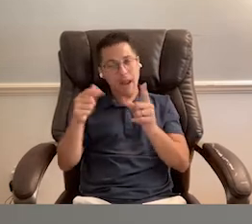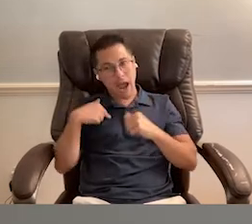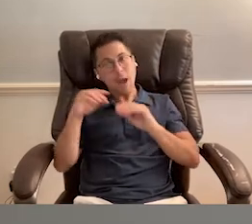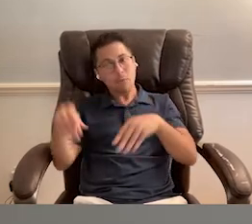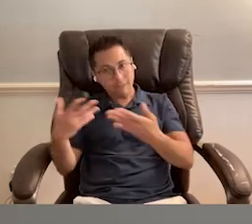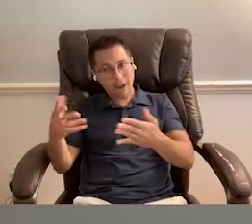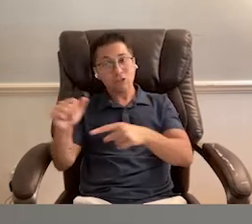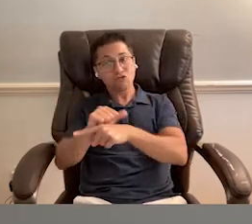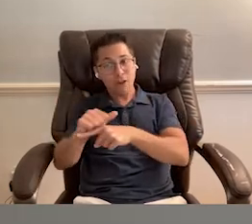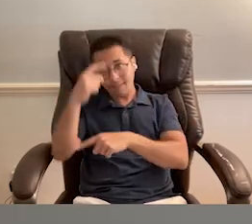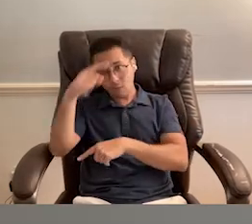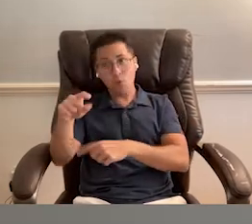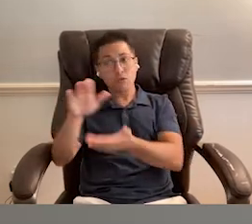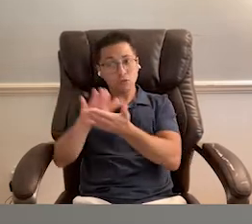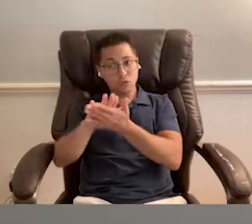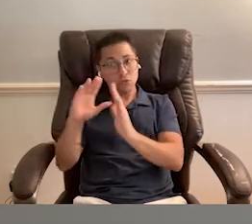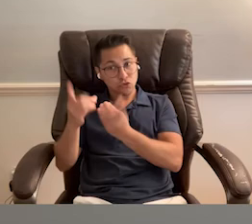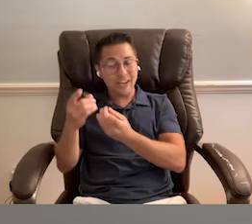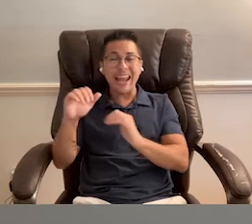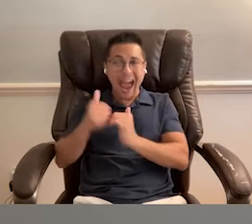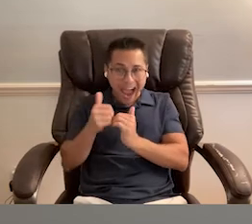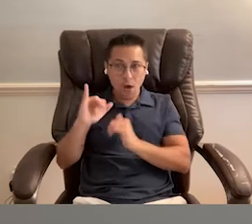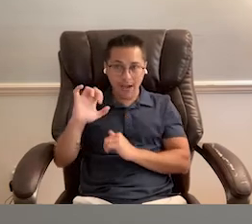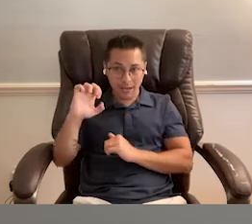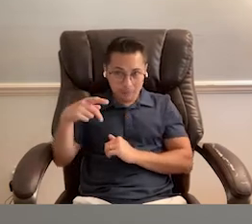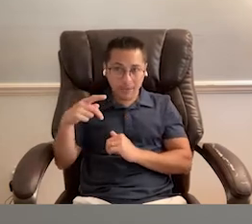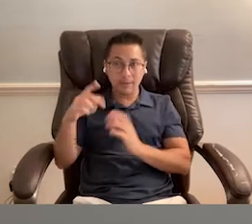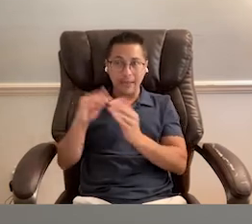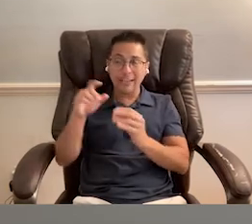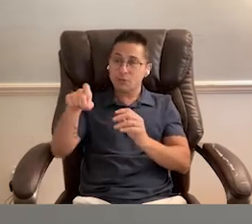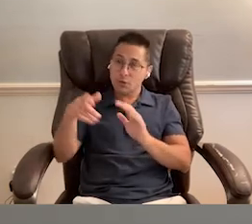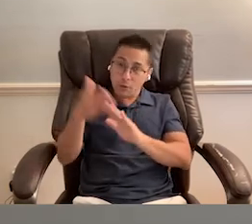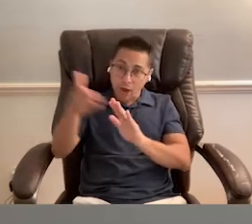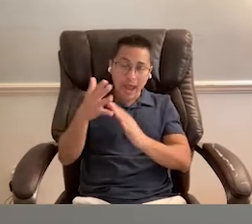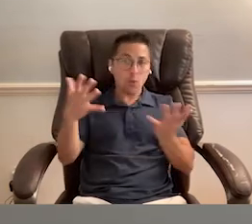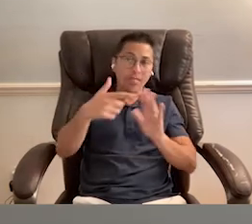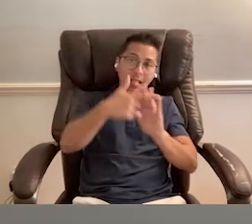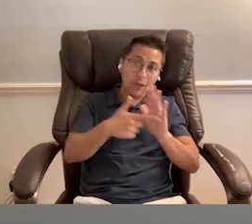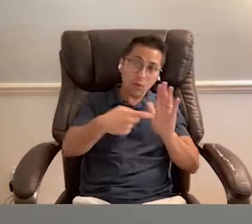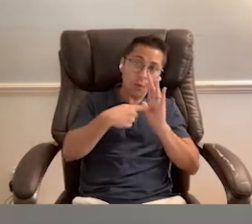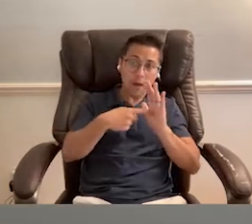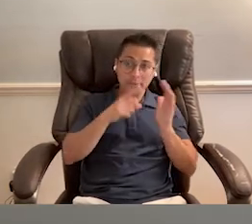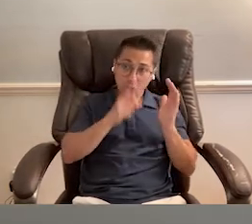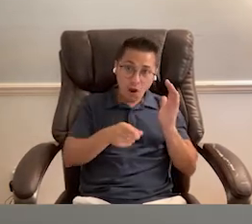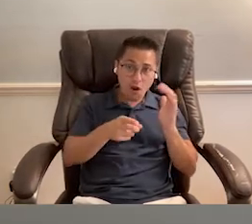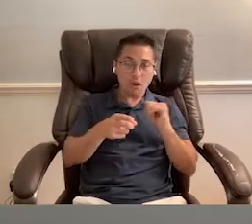to school districts on how an IEP is supposed to be conducted and what their legal requirements are, whether or